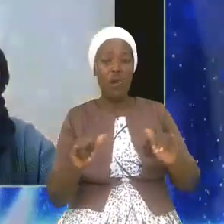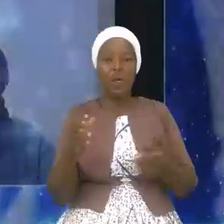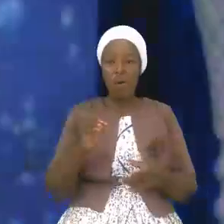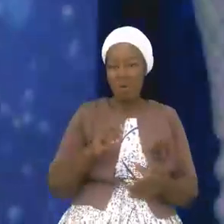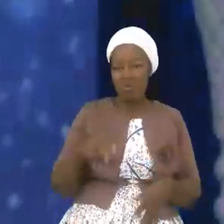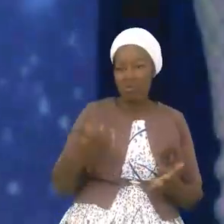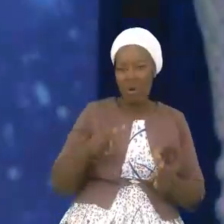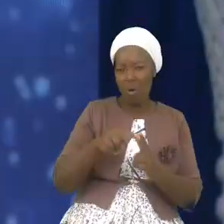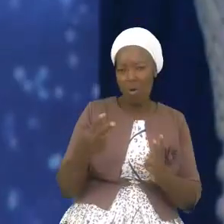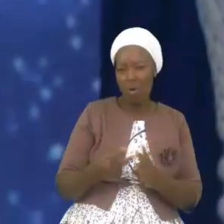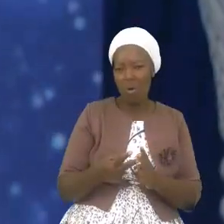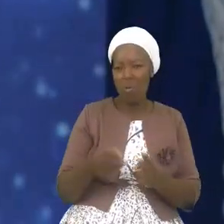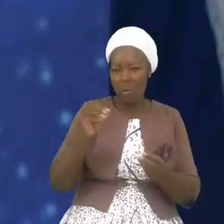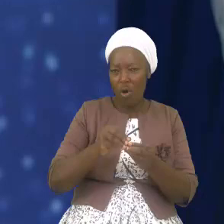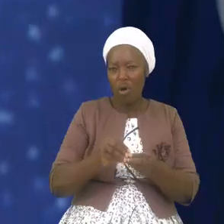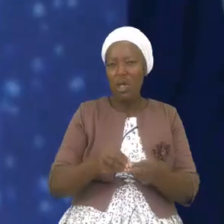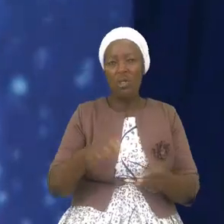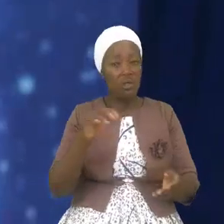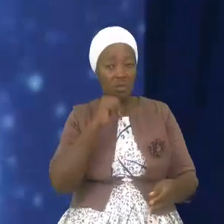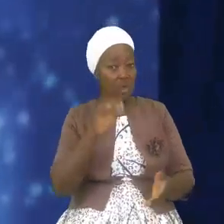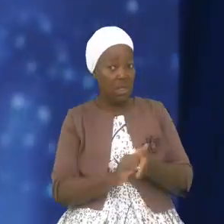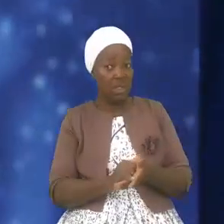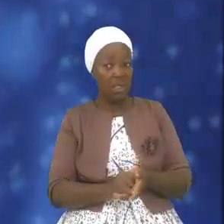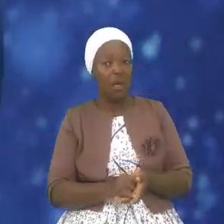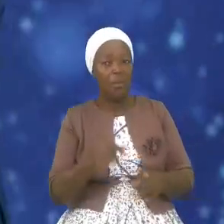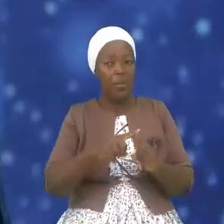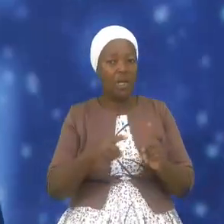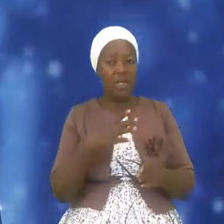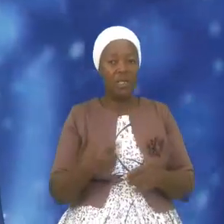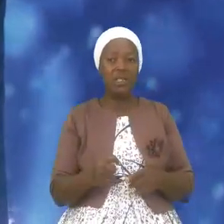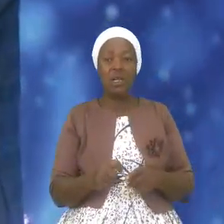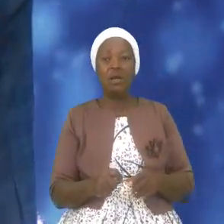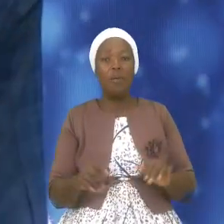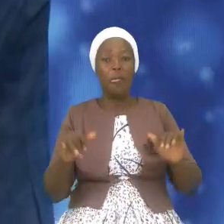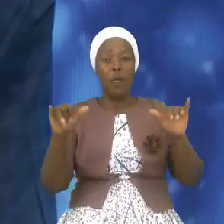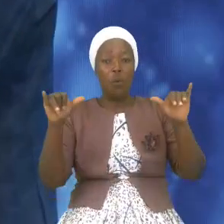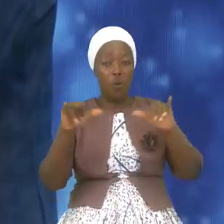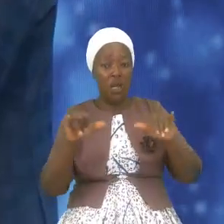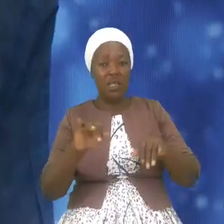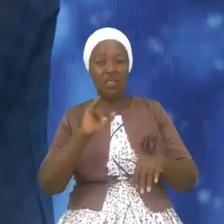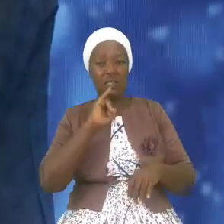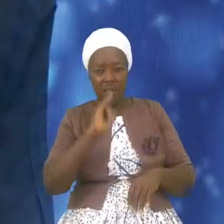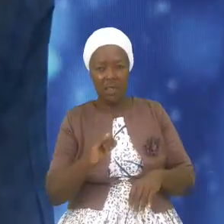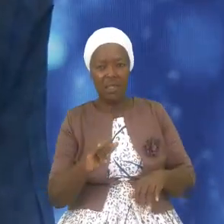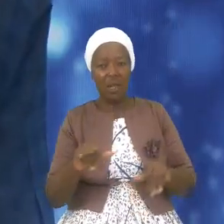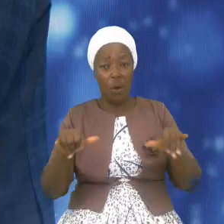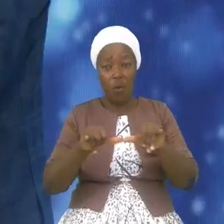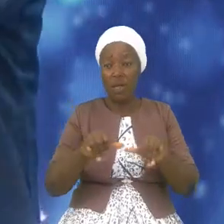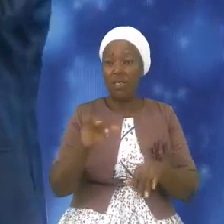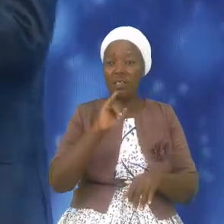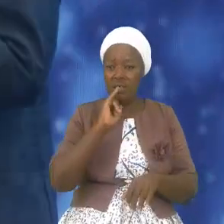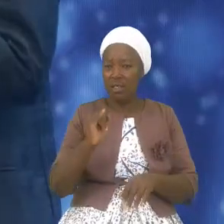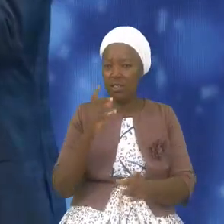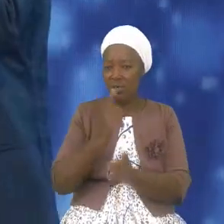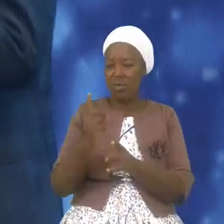action. Weighing is life. Weighing all that he has done, all that he has been,